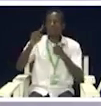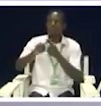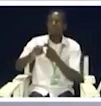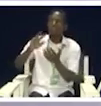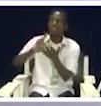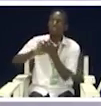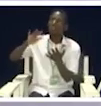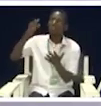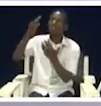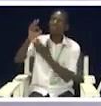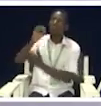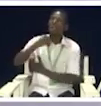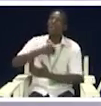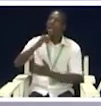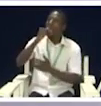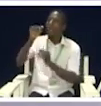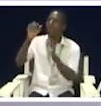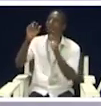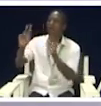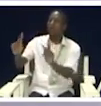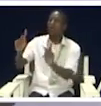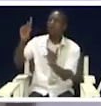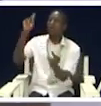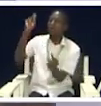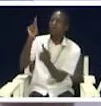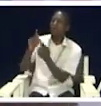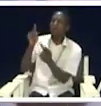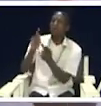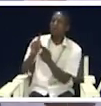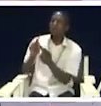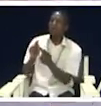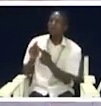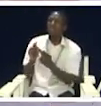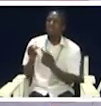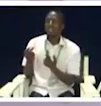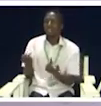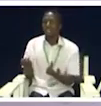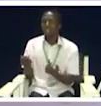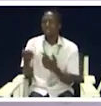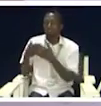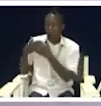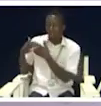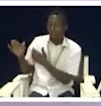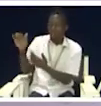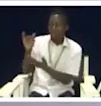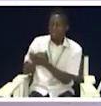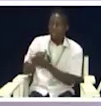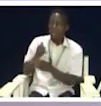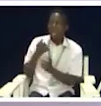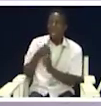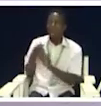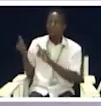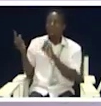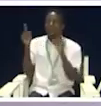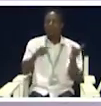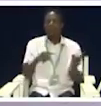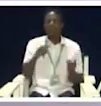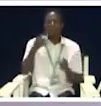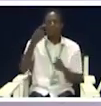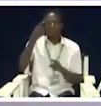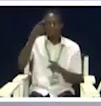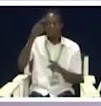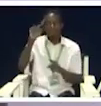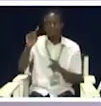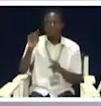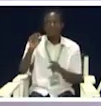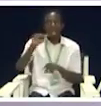I am okay, I am perfect. Precisely May 3rd after that, I was going on an official assignment. I got